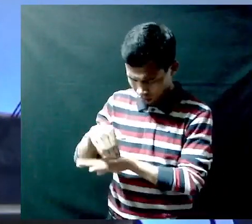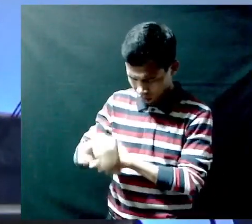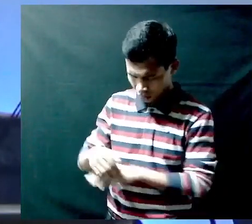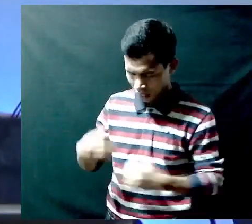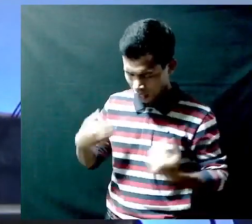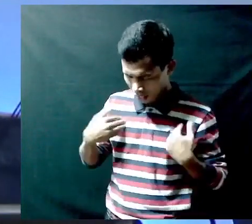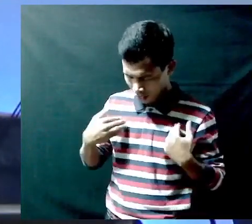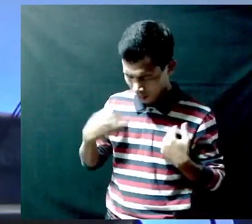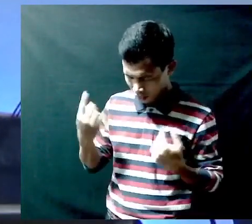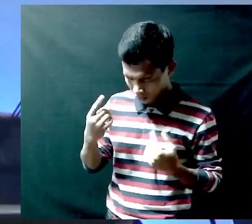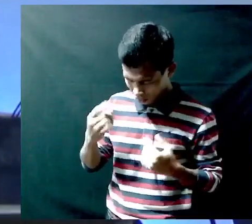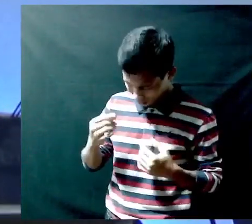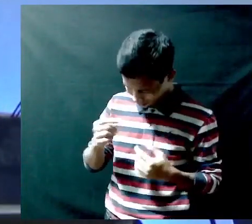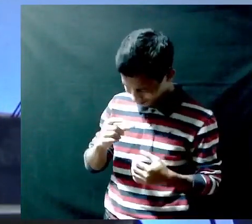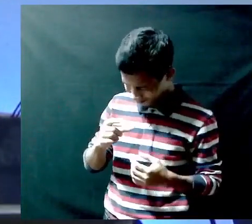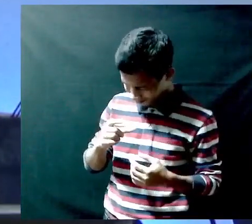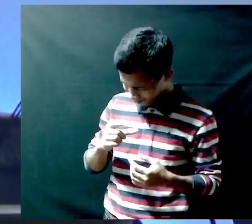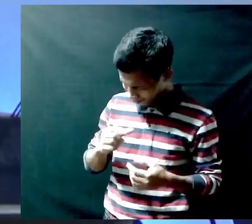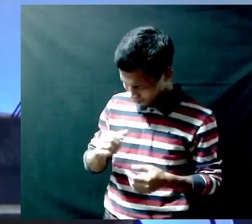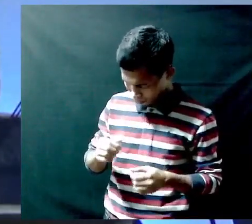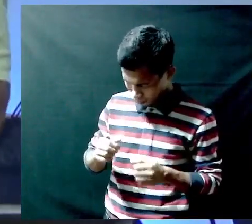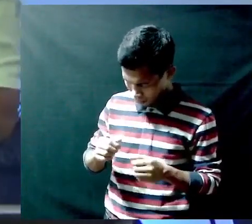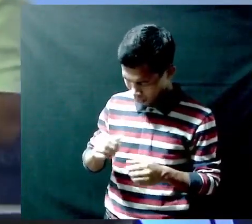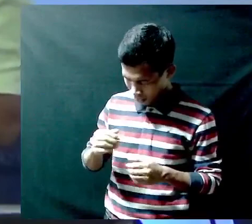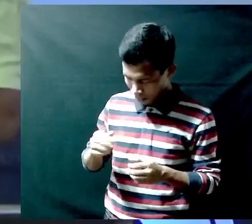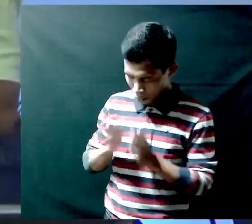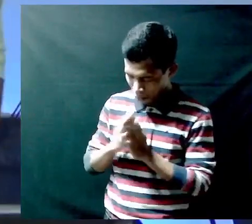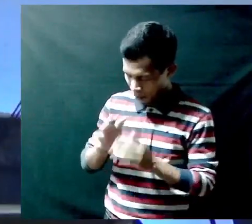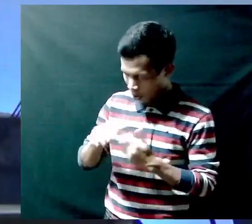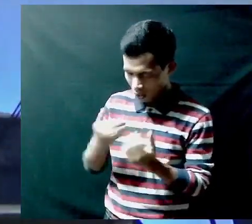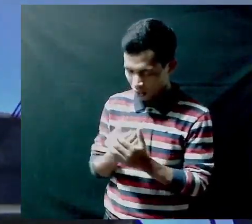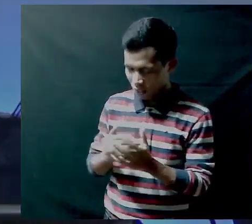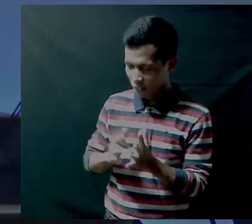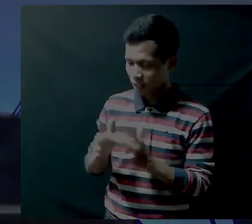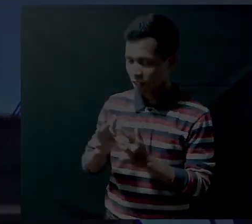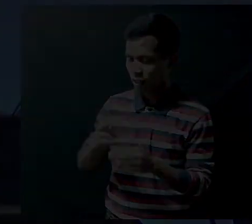mula sila hangtod sa hangtod. I pray this all sa ngalan ni Kristo. Amen.